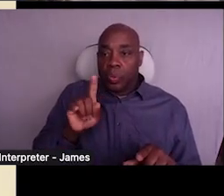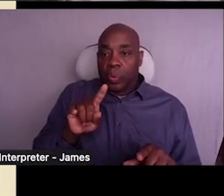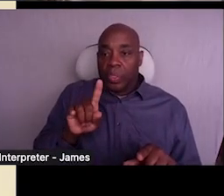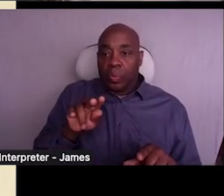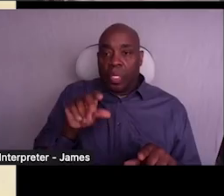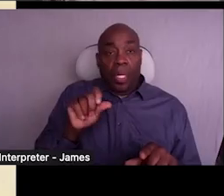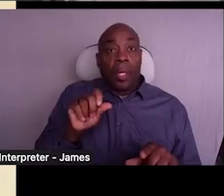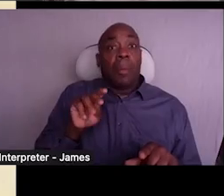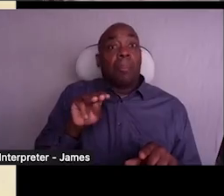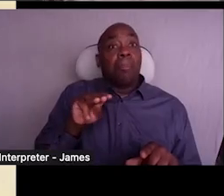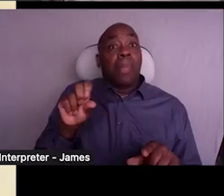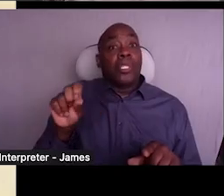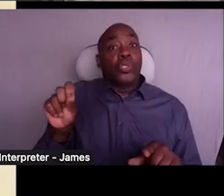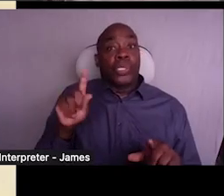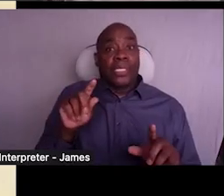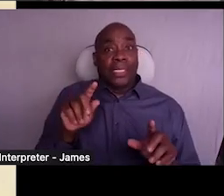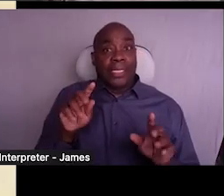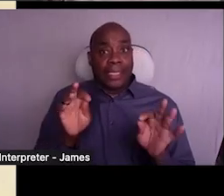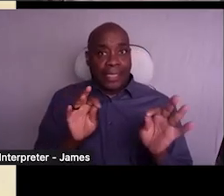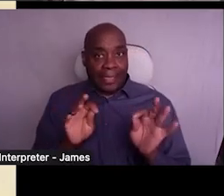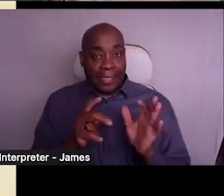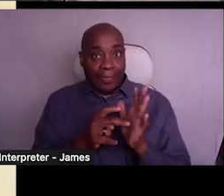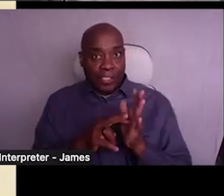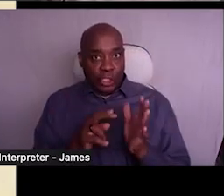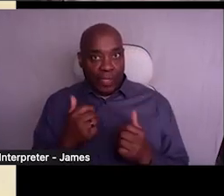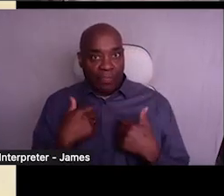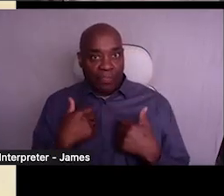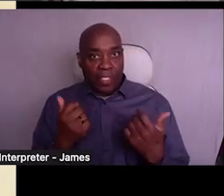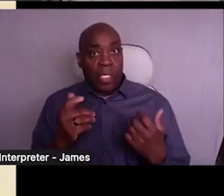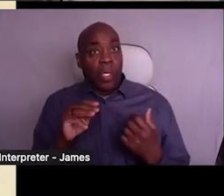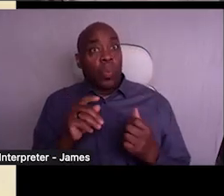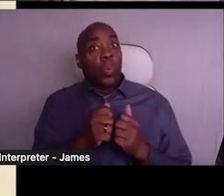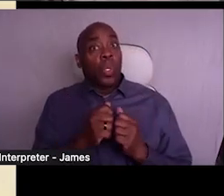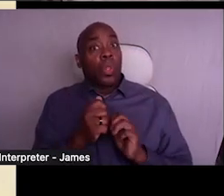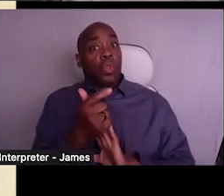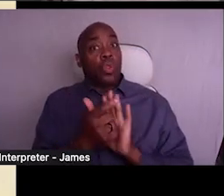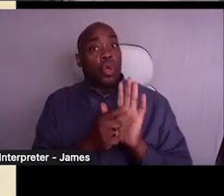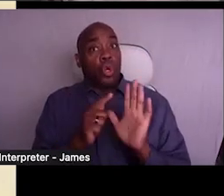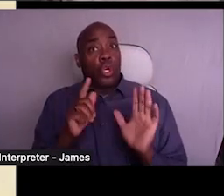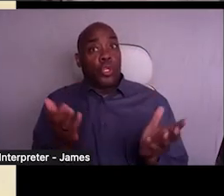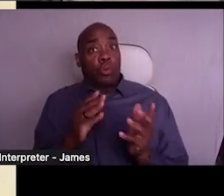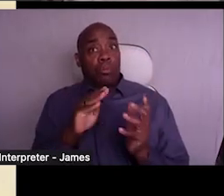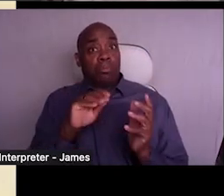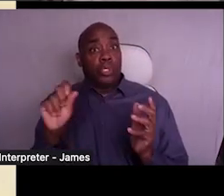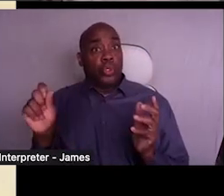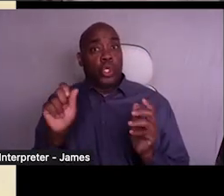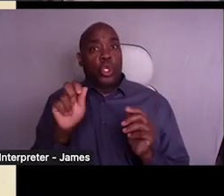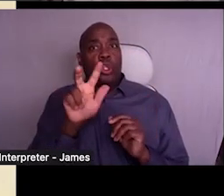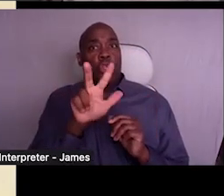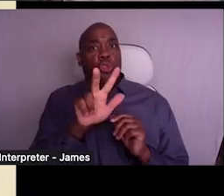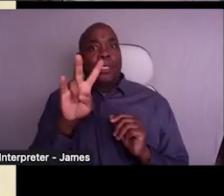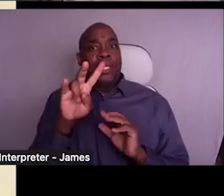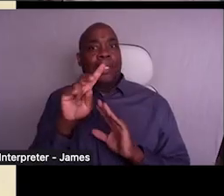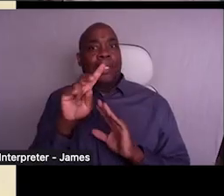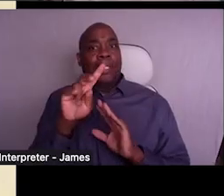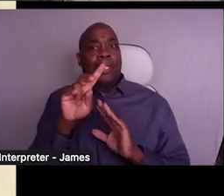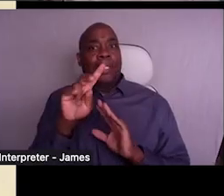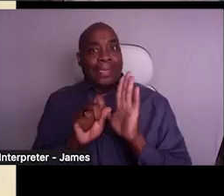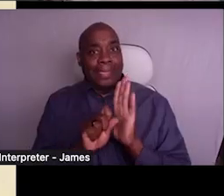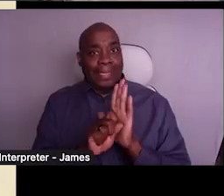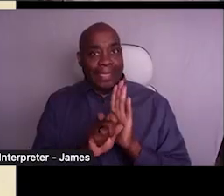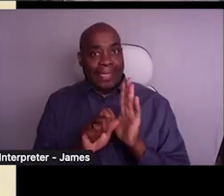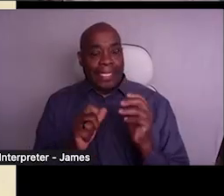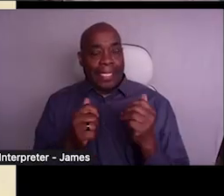familiar exactly with the Massachusetts law, but I believe 37 states